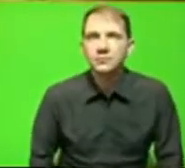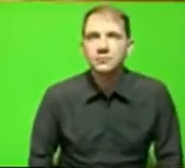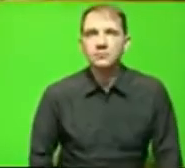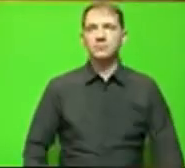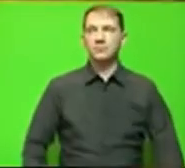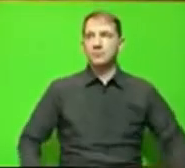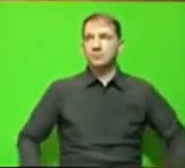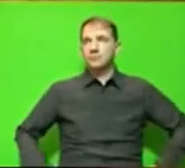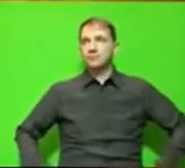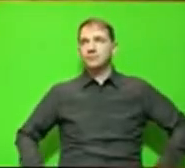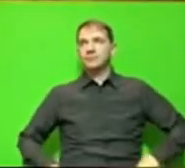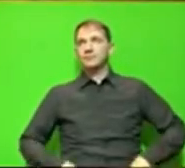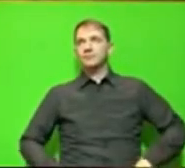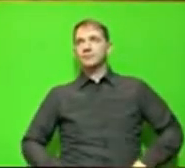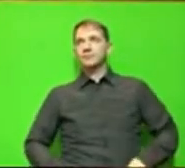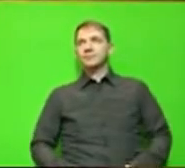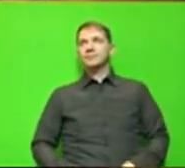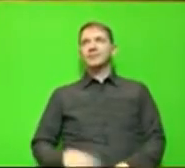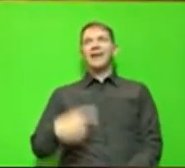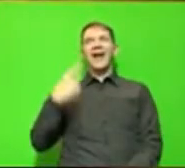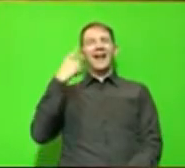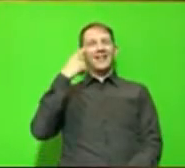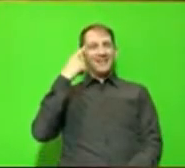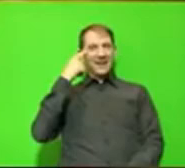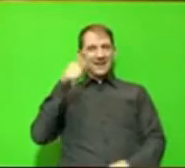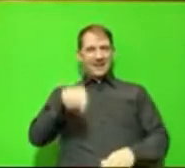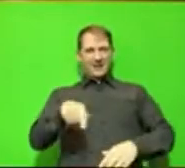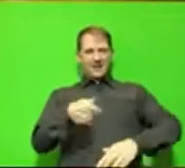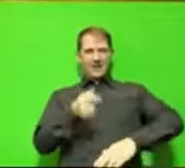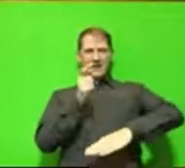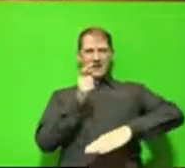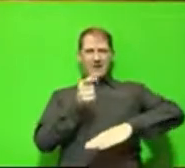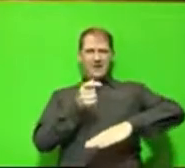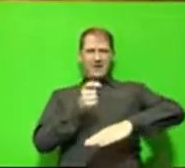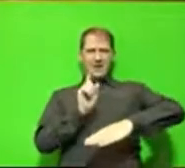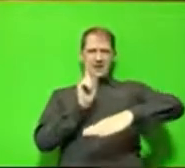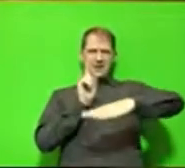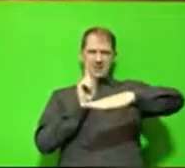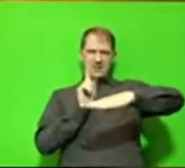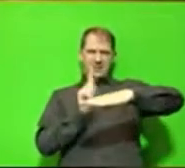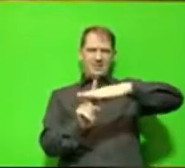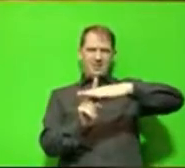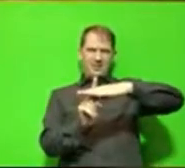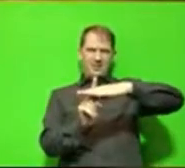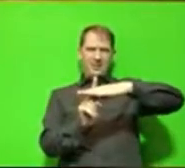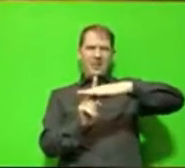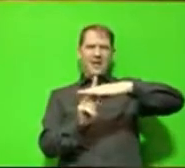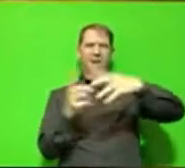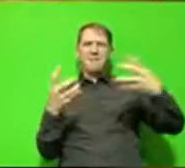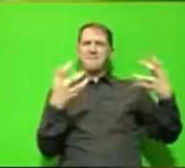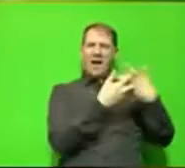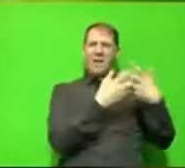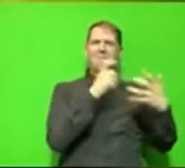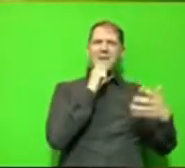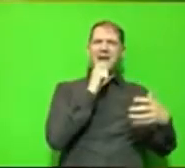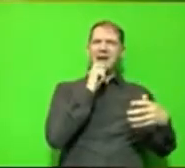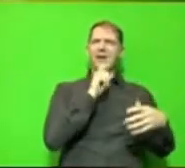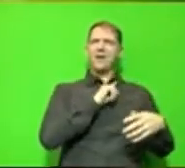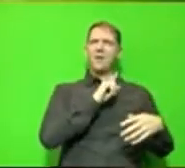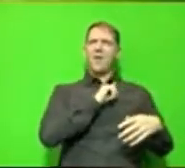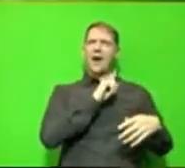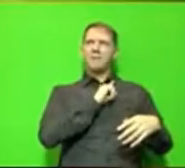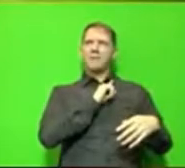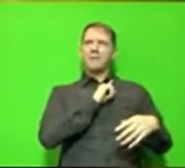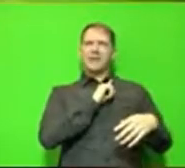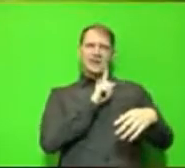No, Chairperson, I think the podium was made for a man because I'm just as tall as this podium, so that's why I wanted to